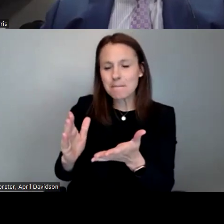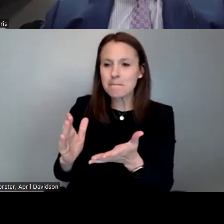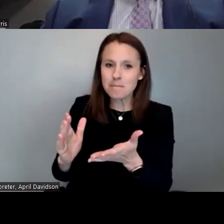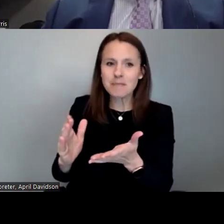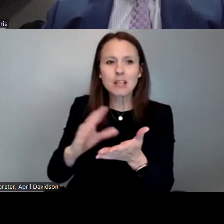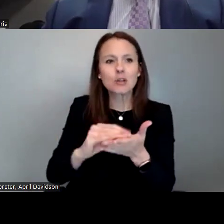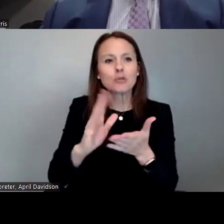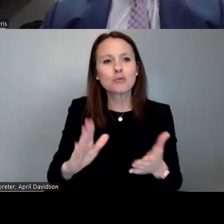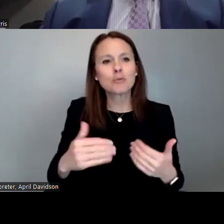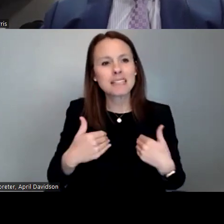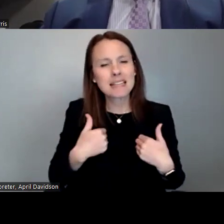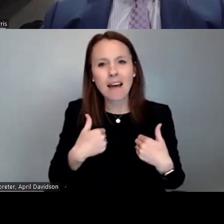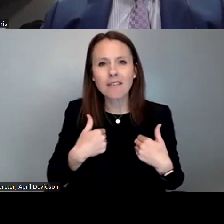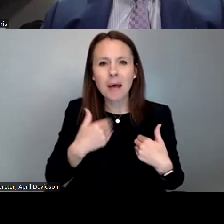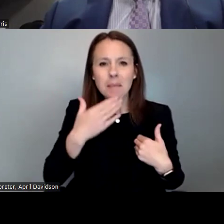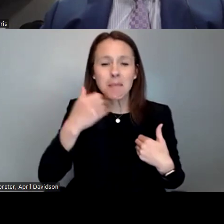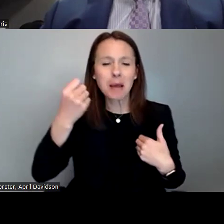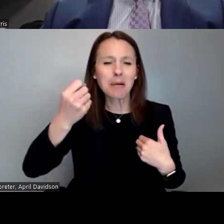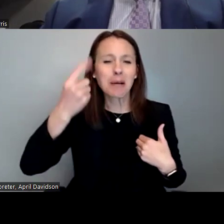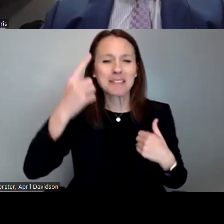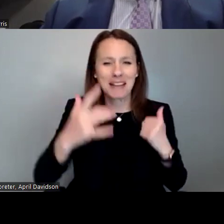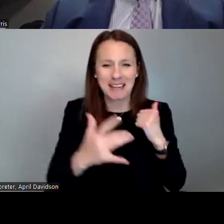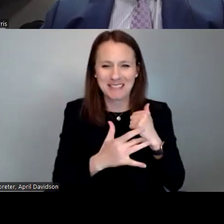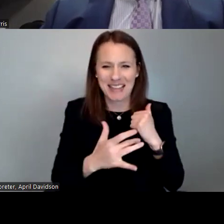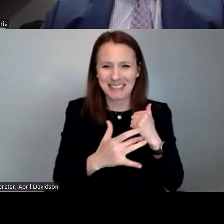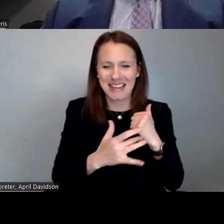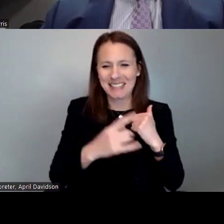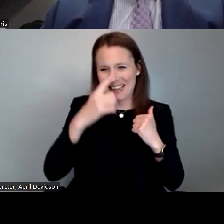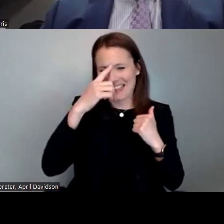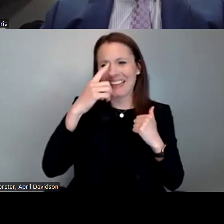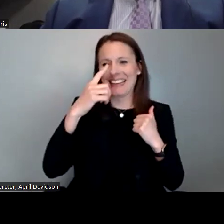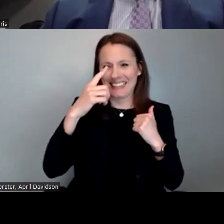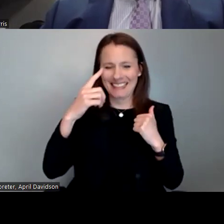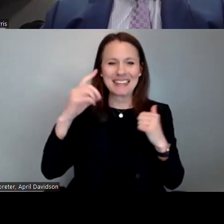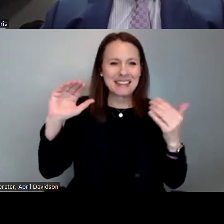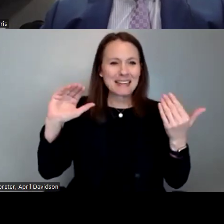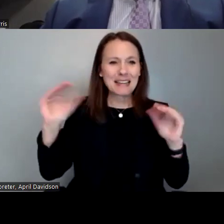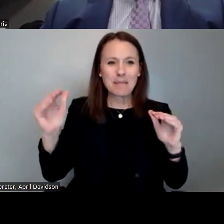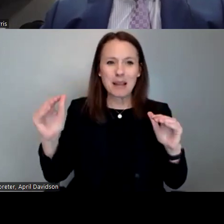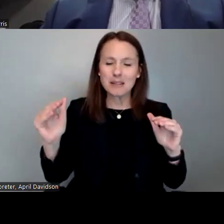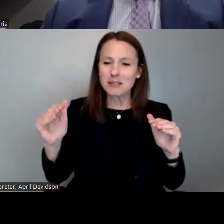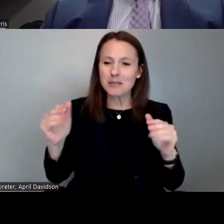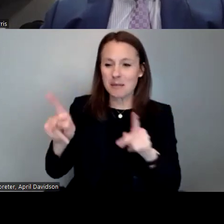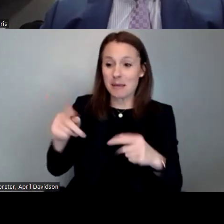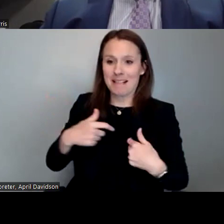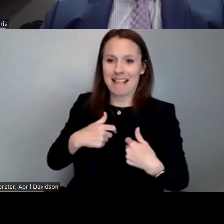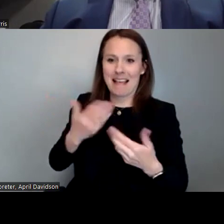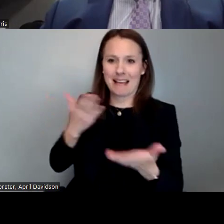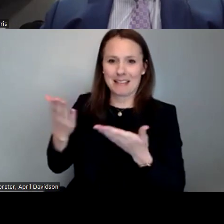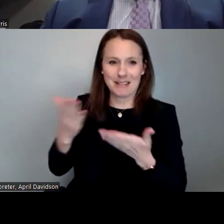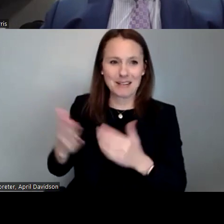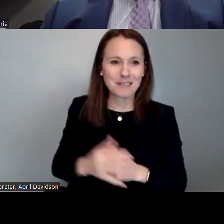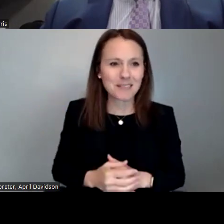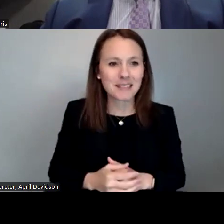have a better handle on technology, I think, than many of the patrons that I serve,